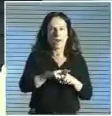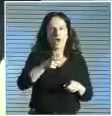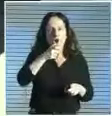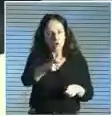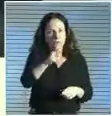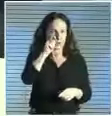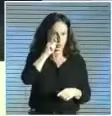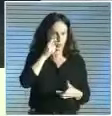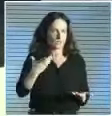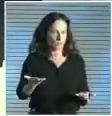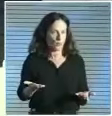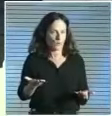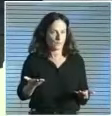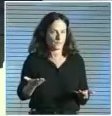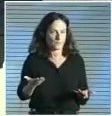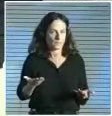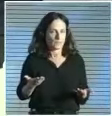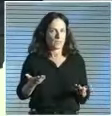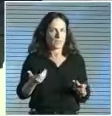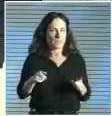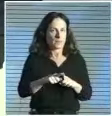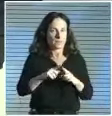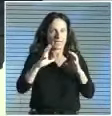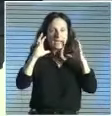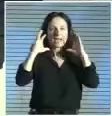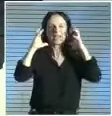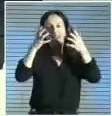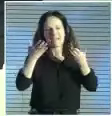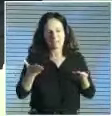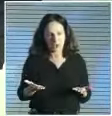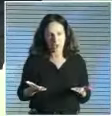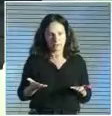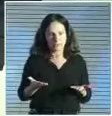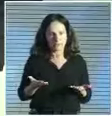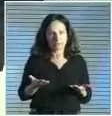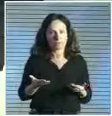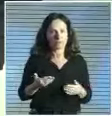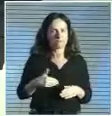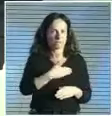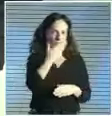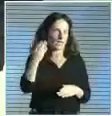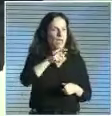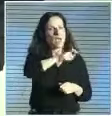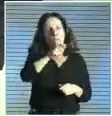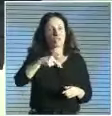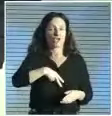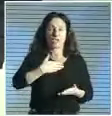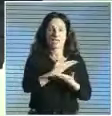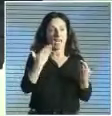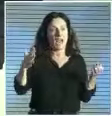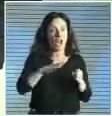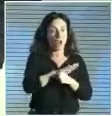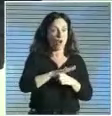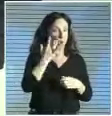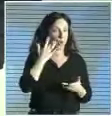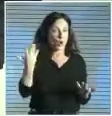public when they feel that the tourism is just receiving or removing value from the